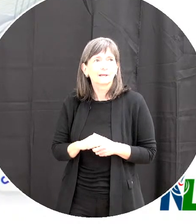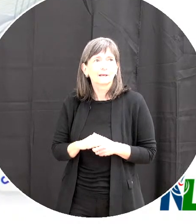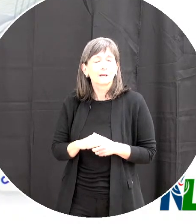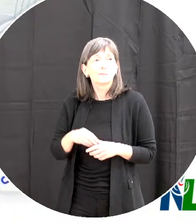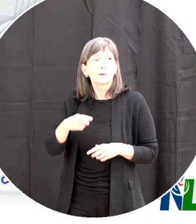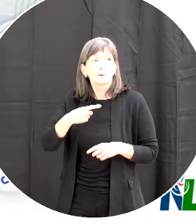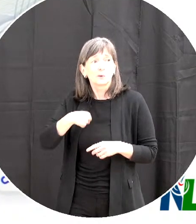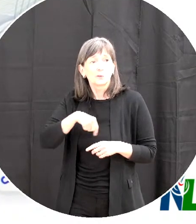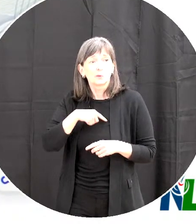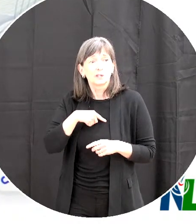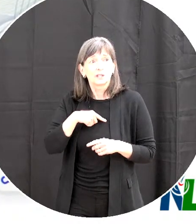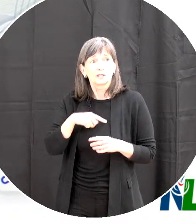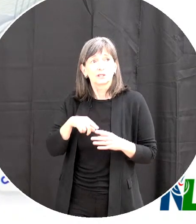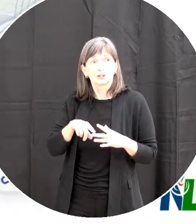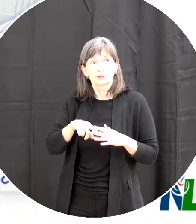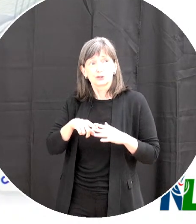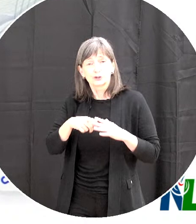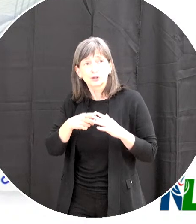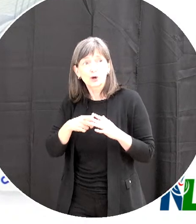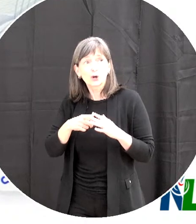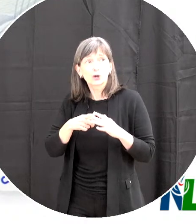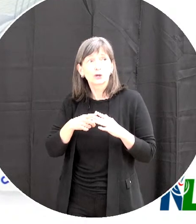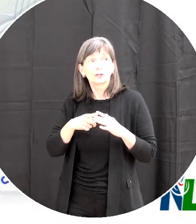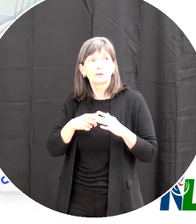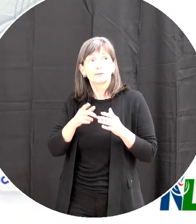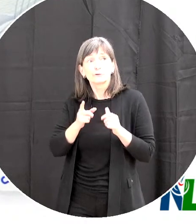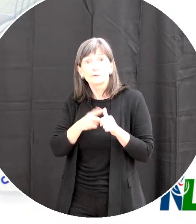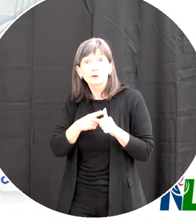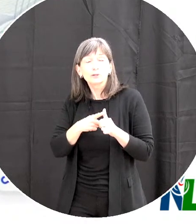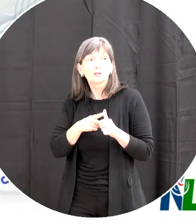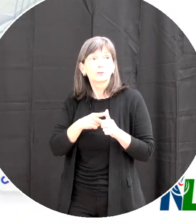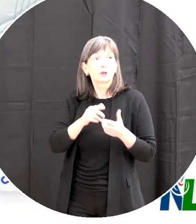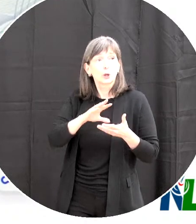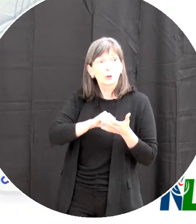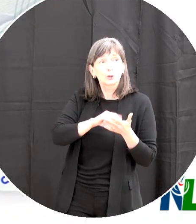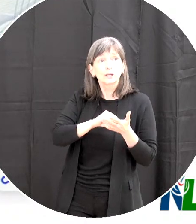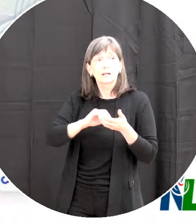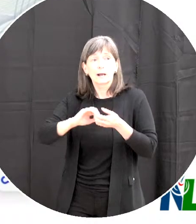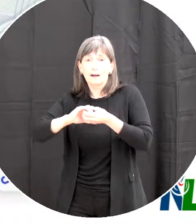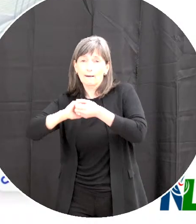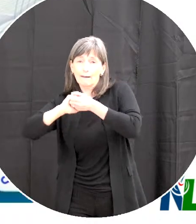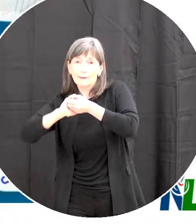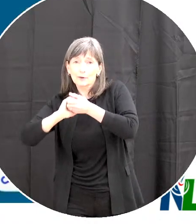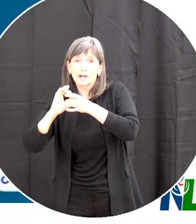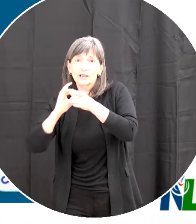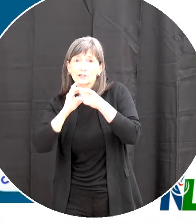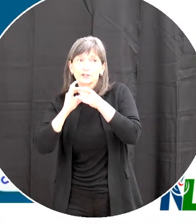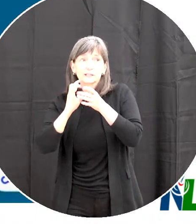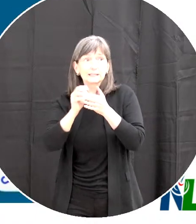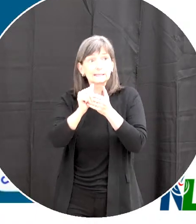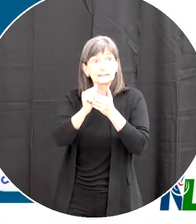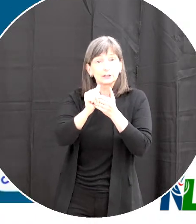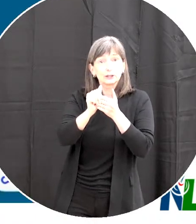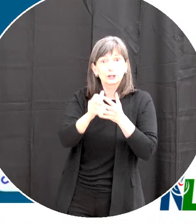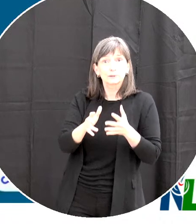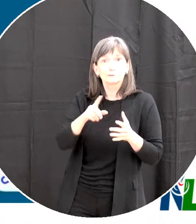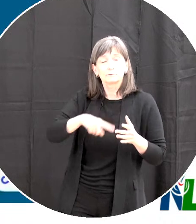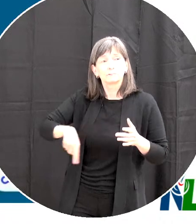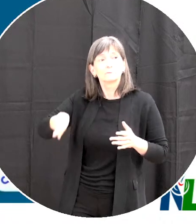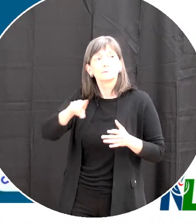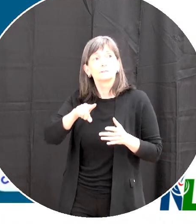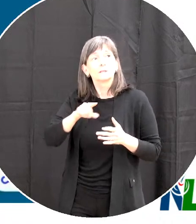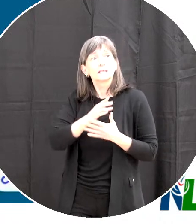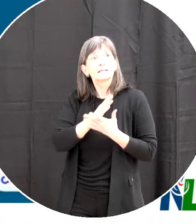a new spark has been ignited for learning, collaboration, and leadership. For some of us, our thinking has been